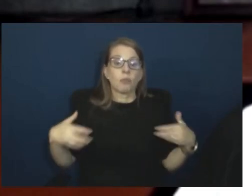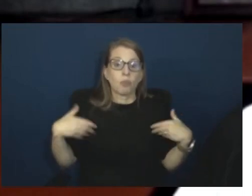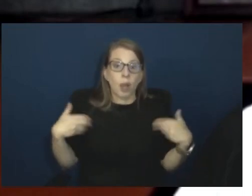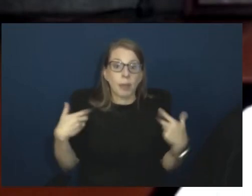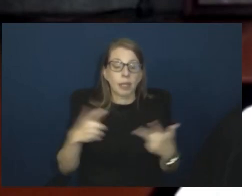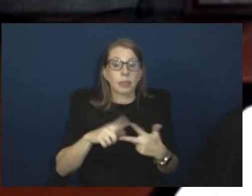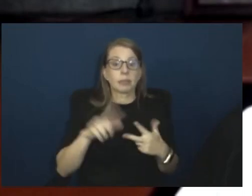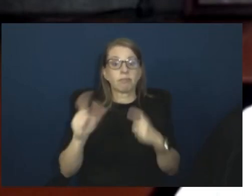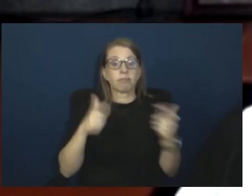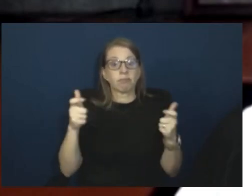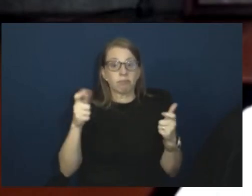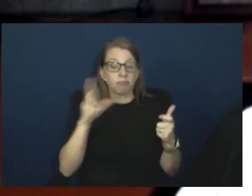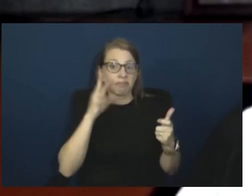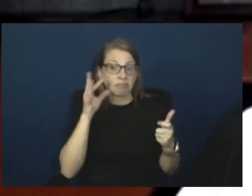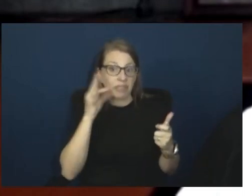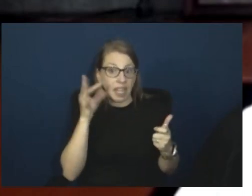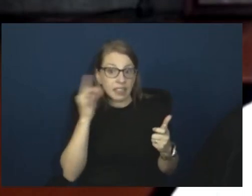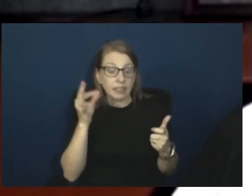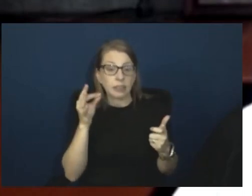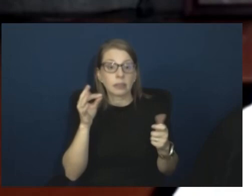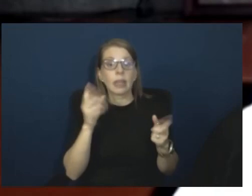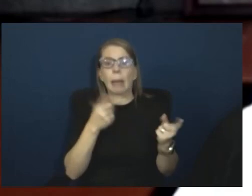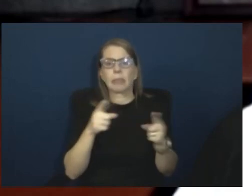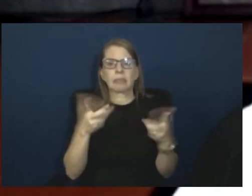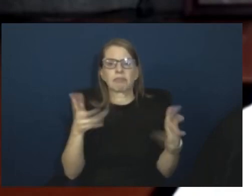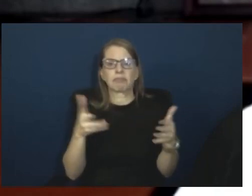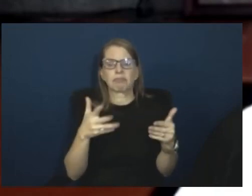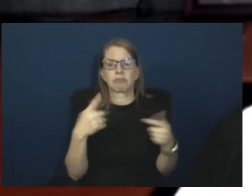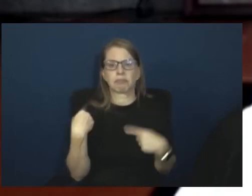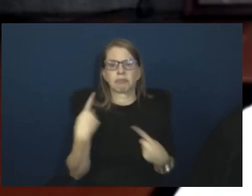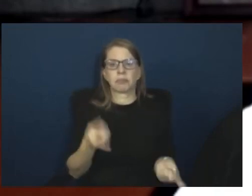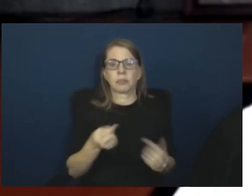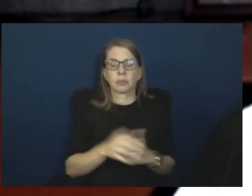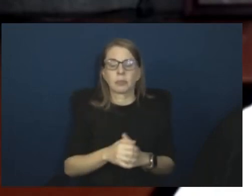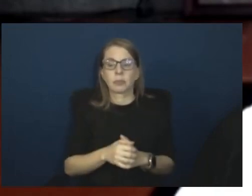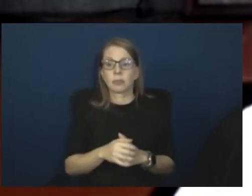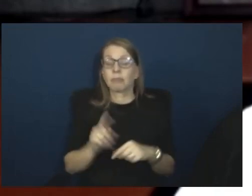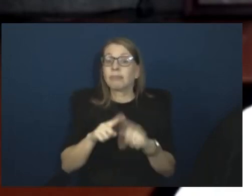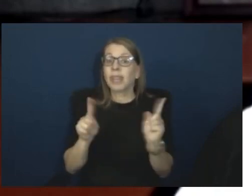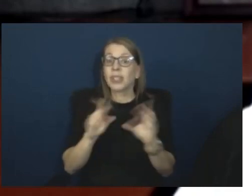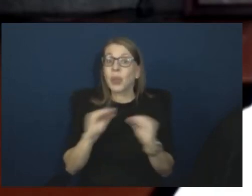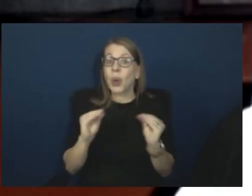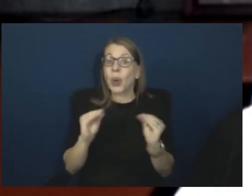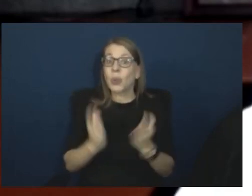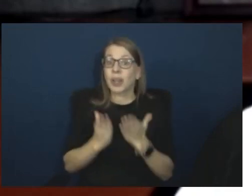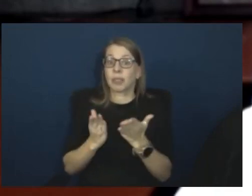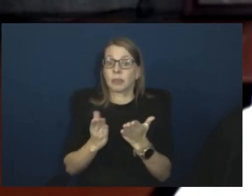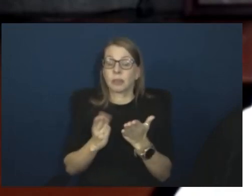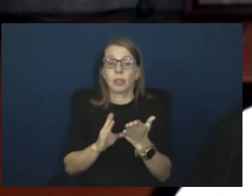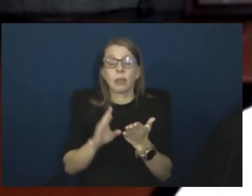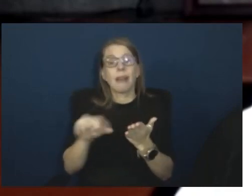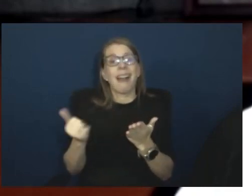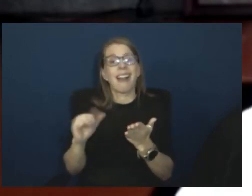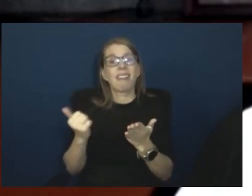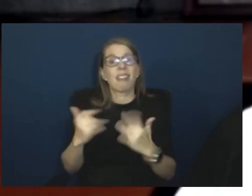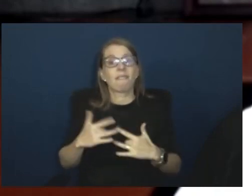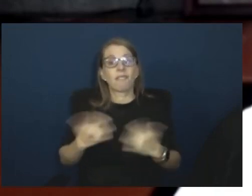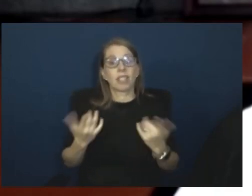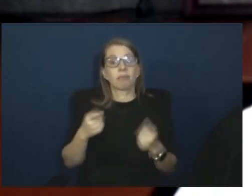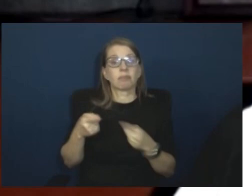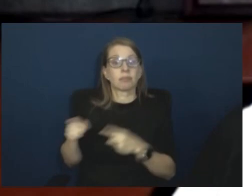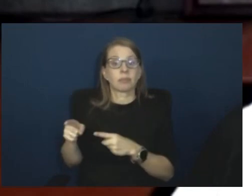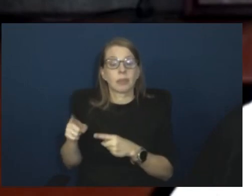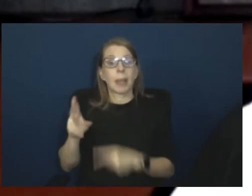this is already happening. However, there is no recommendation. The other event which is happening, that